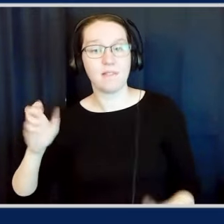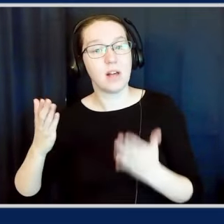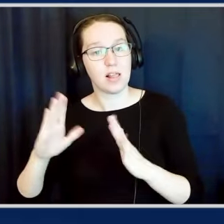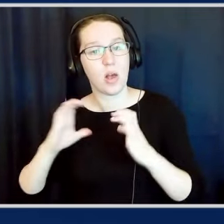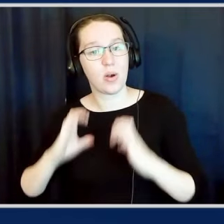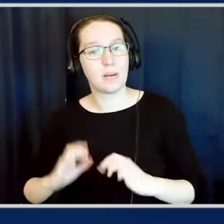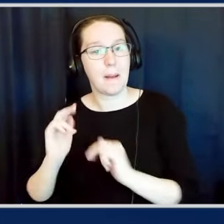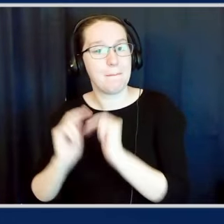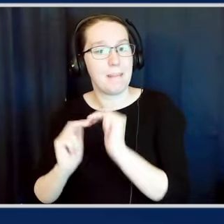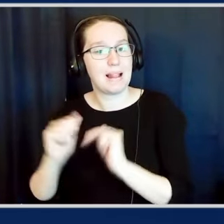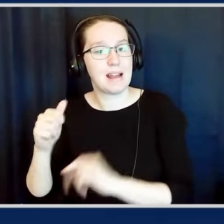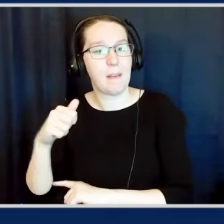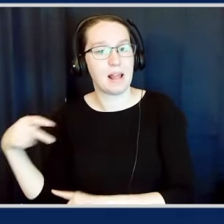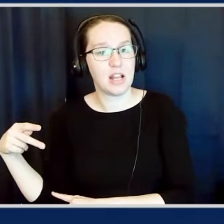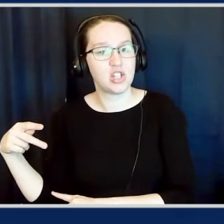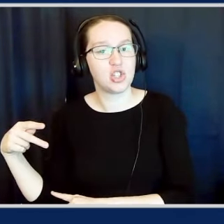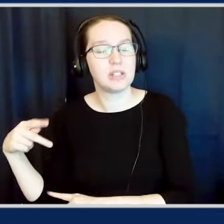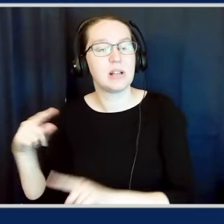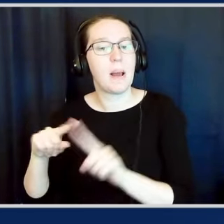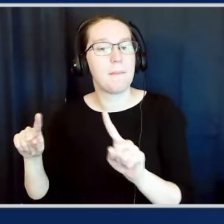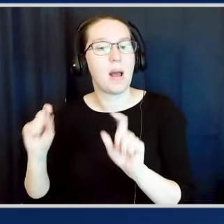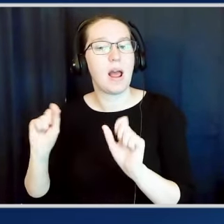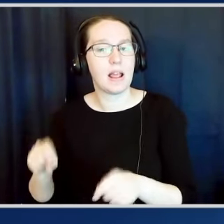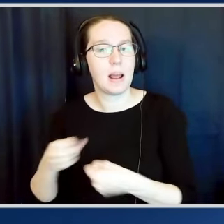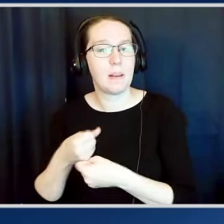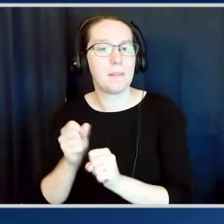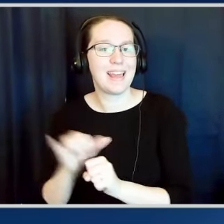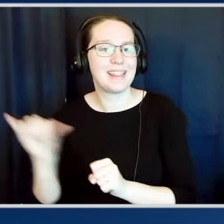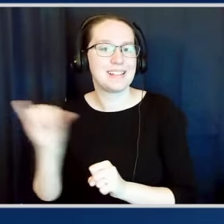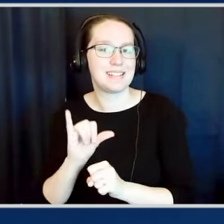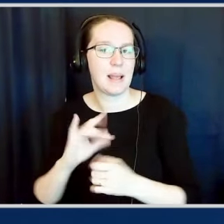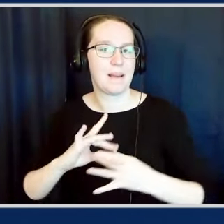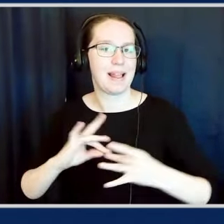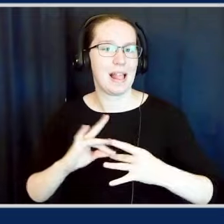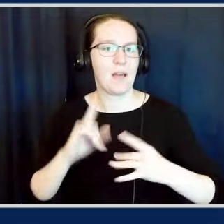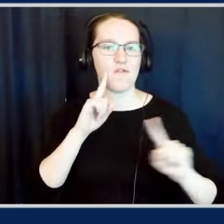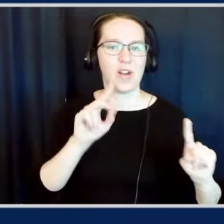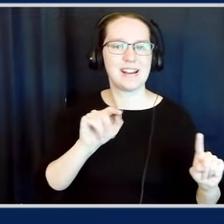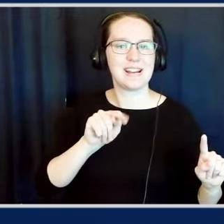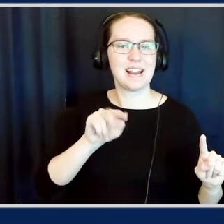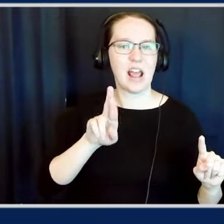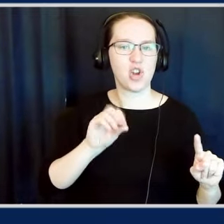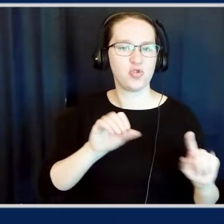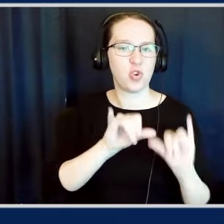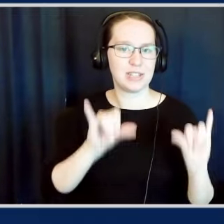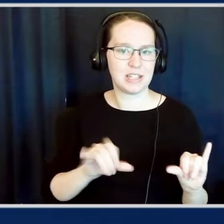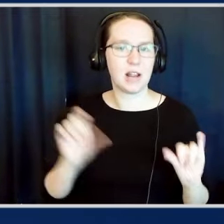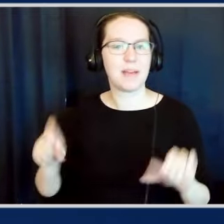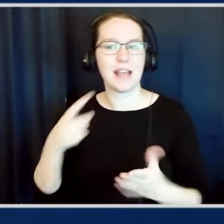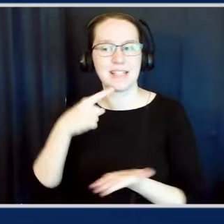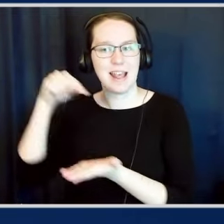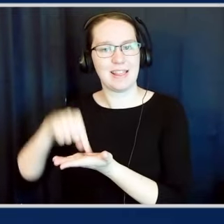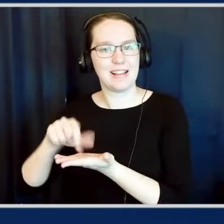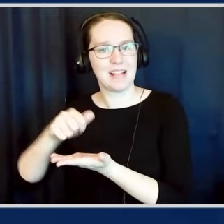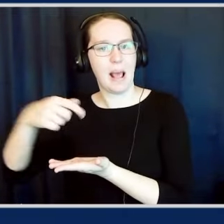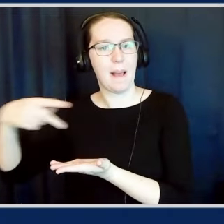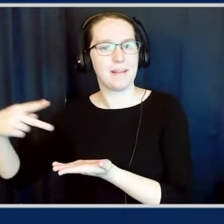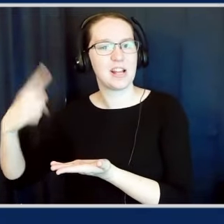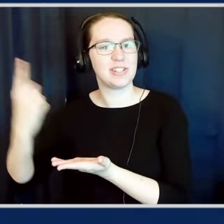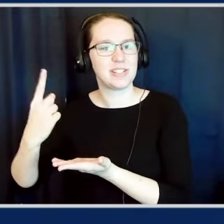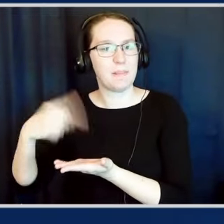build applications that they can make the same type of claims that we can make for the Nitro system. They can say and point and say, this application is something where